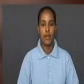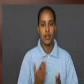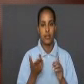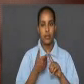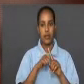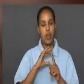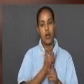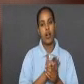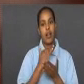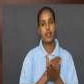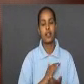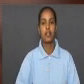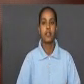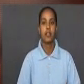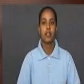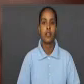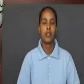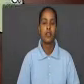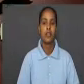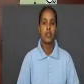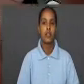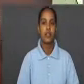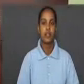Let's get back to our lesson.